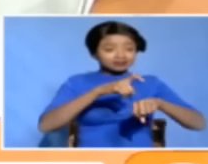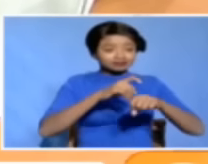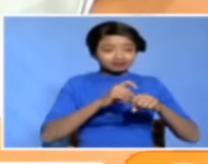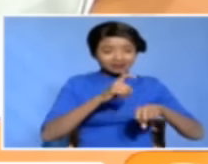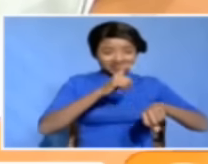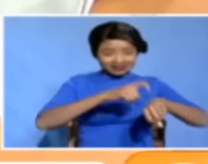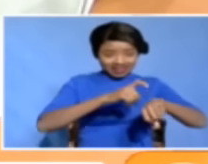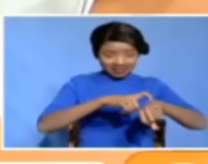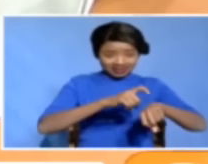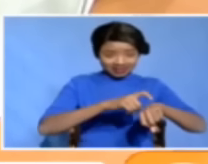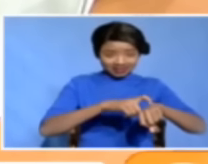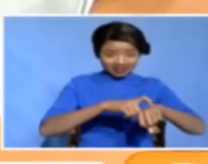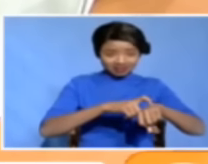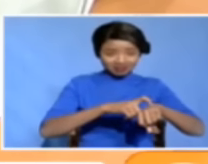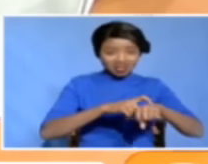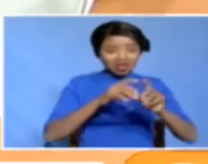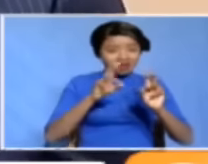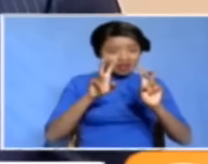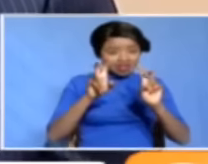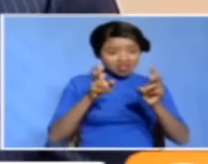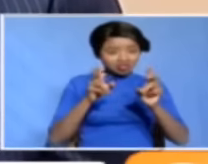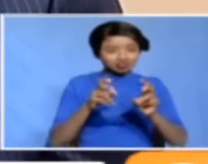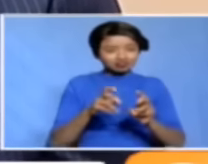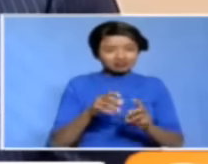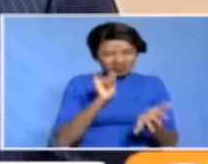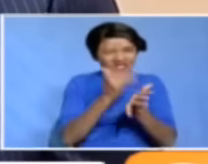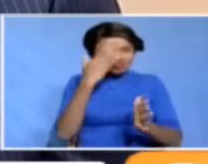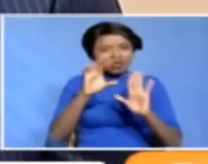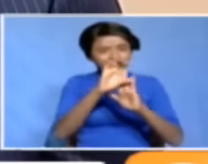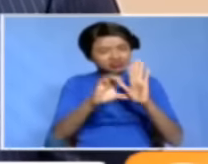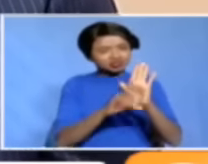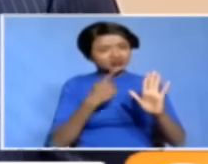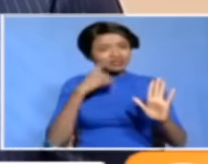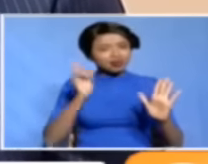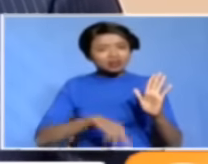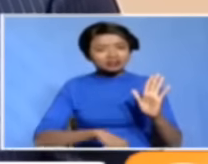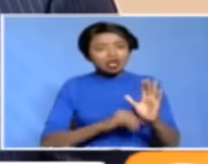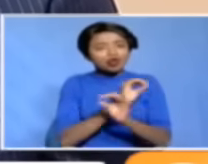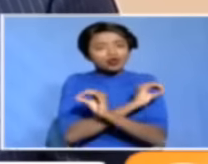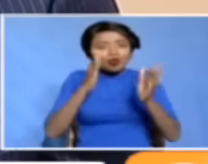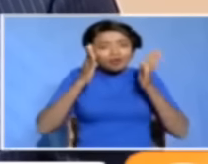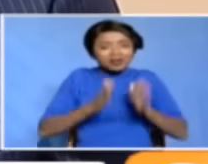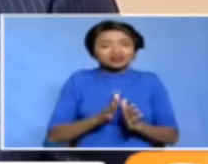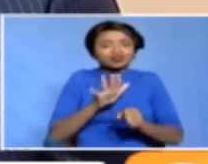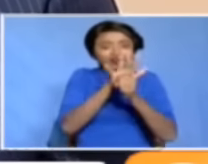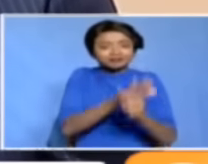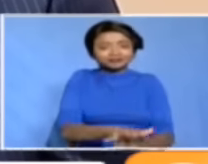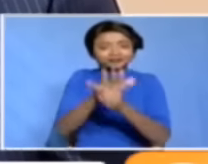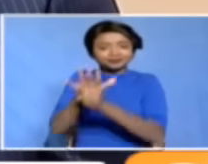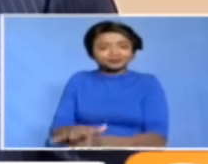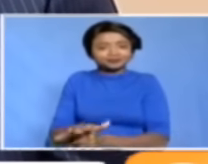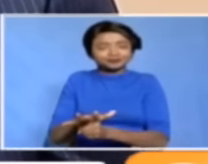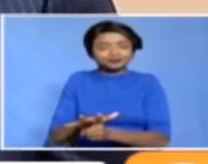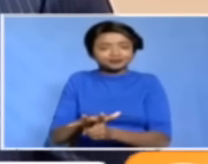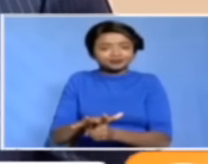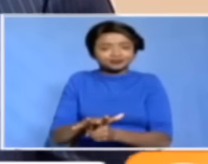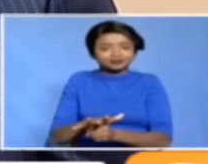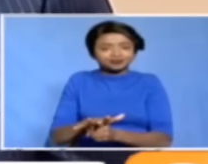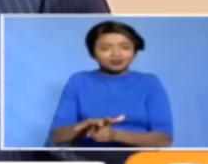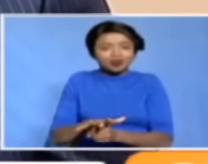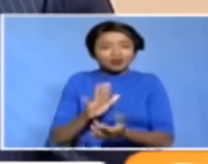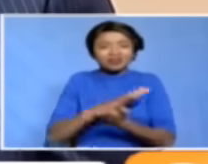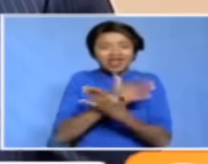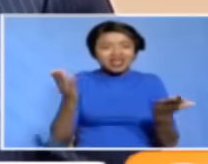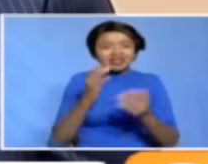Catholic schools, yes, when it comes to a matter... That's why the Constitution says... Nobody will be discriminated by any institution, whether it's a